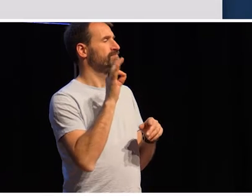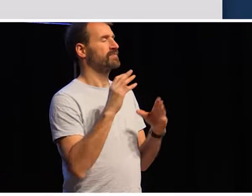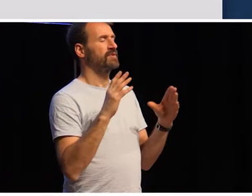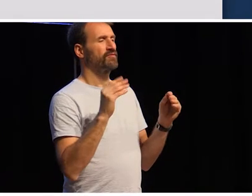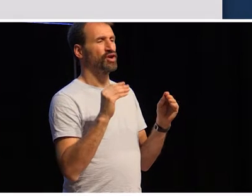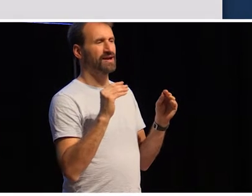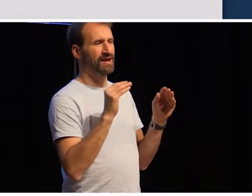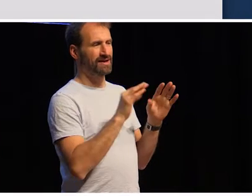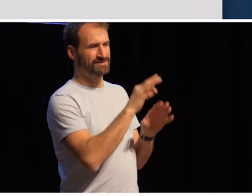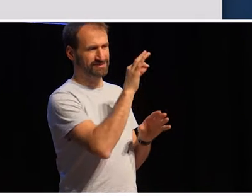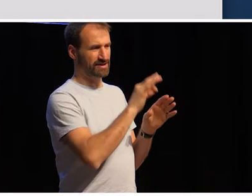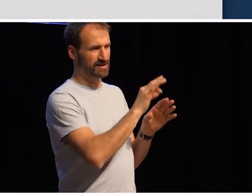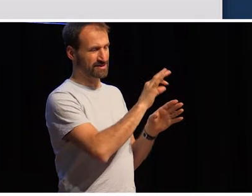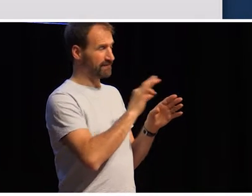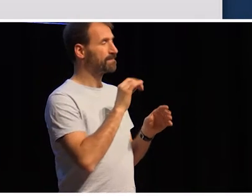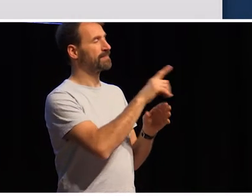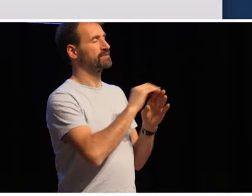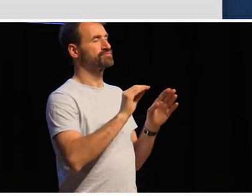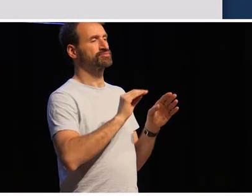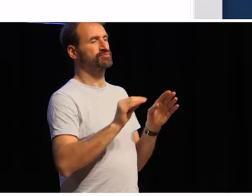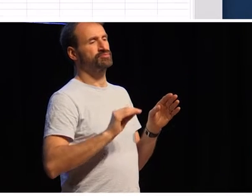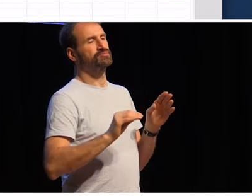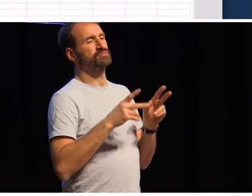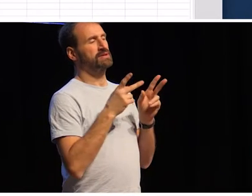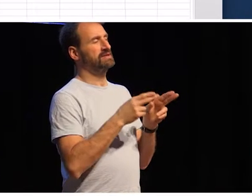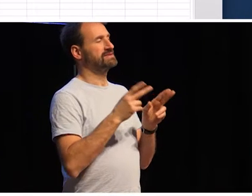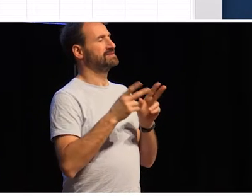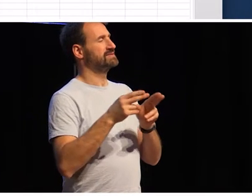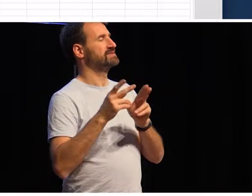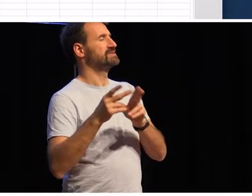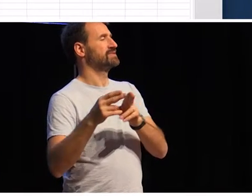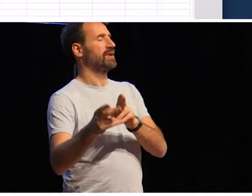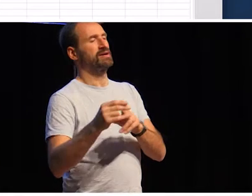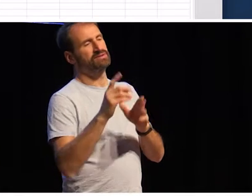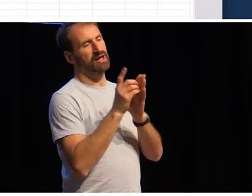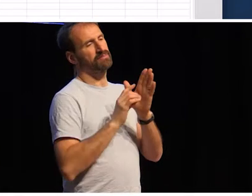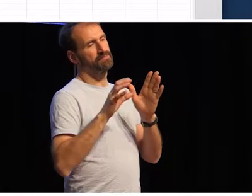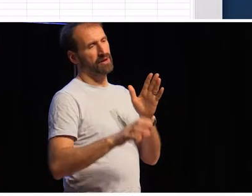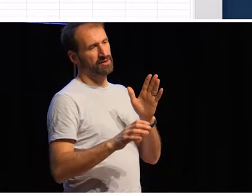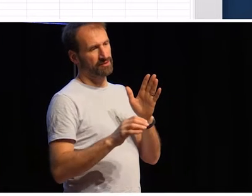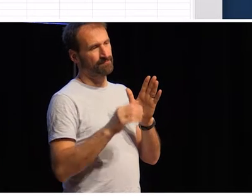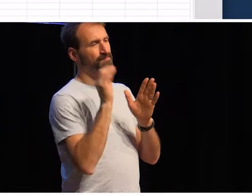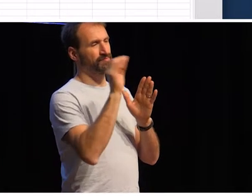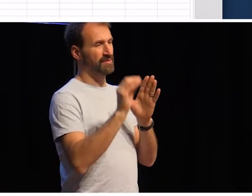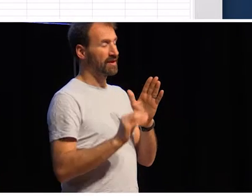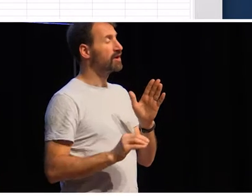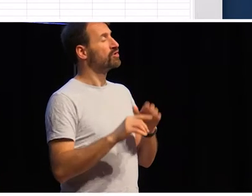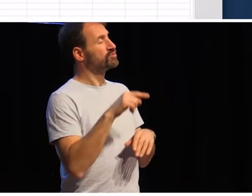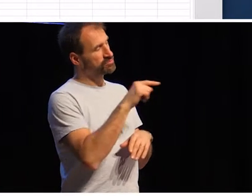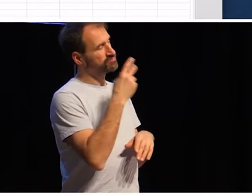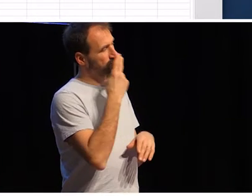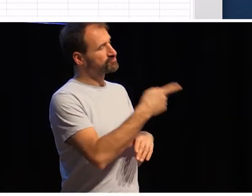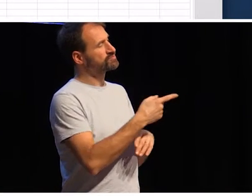it into a SQLite database that's on the device. And then you have another web